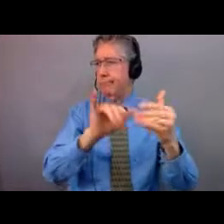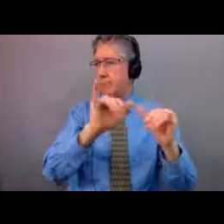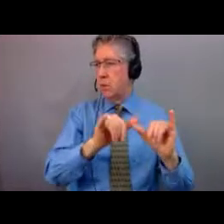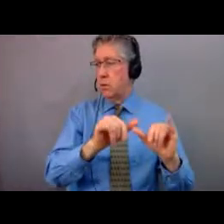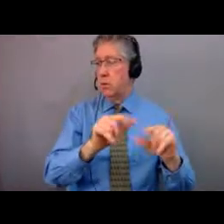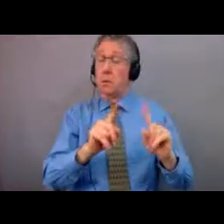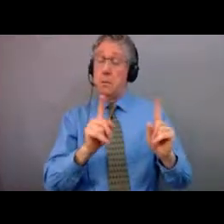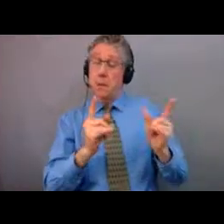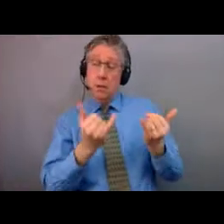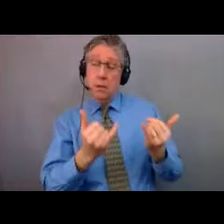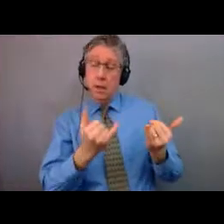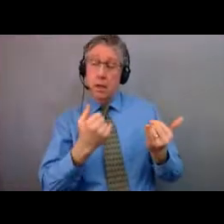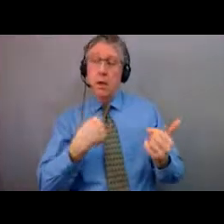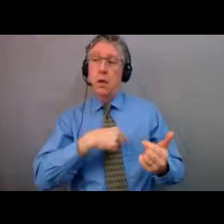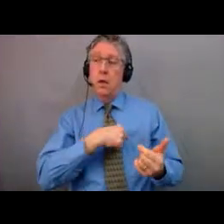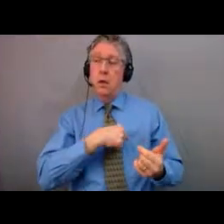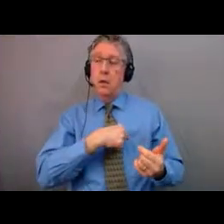seeing